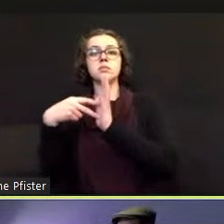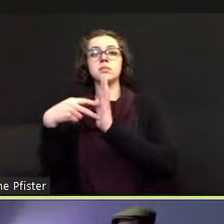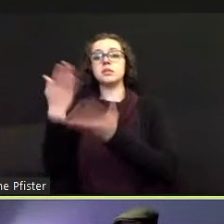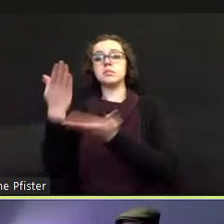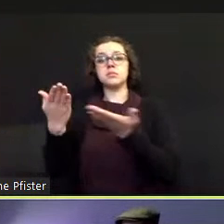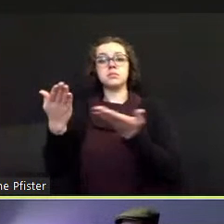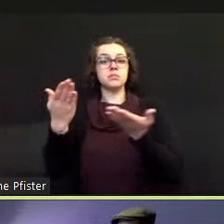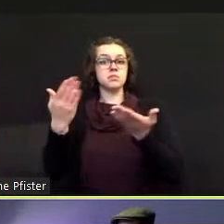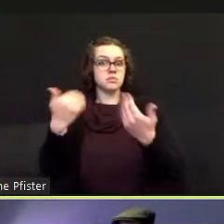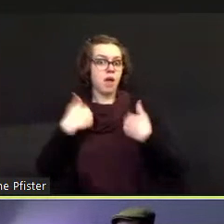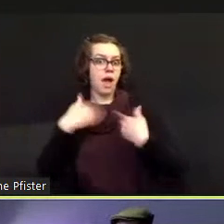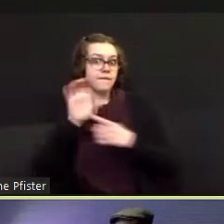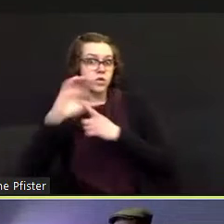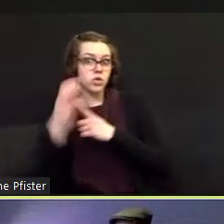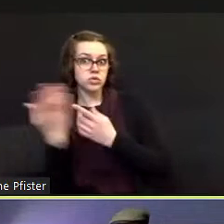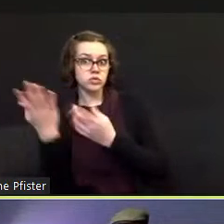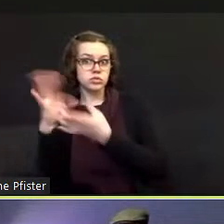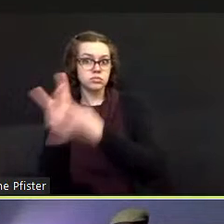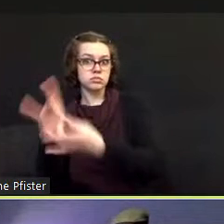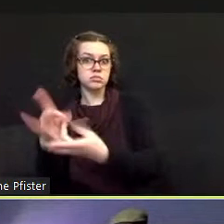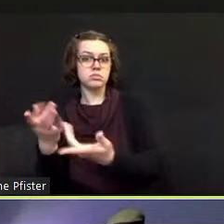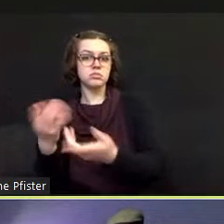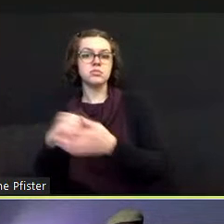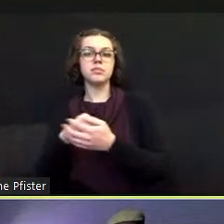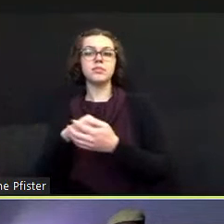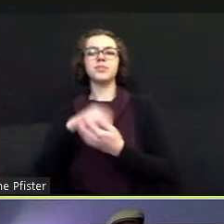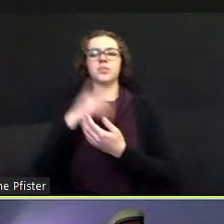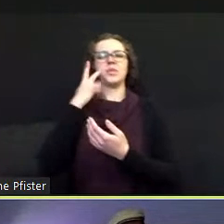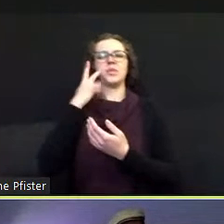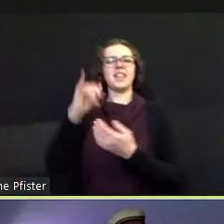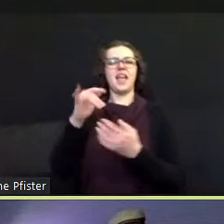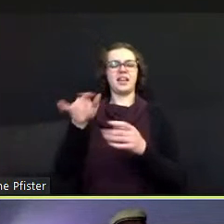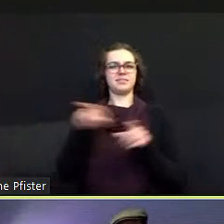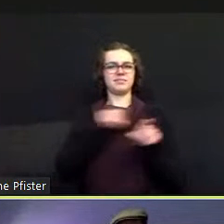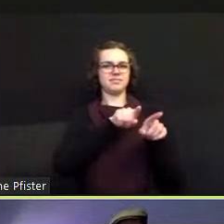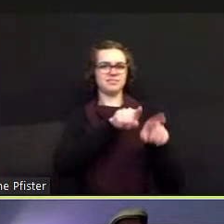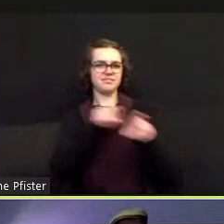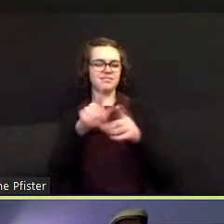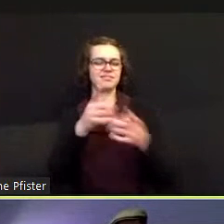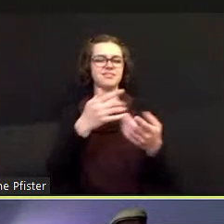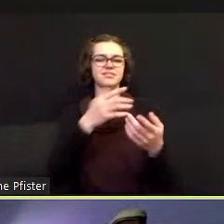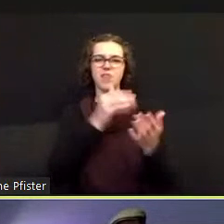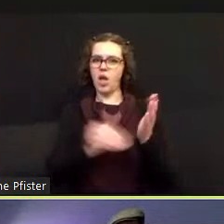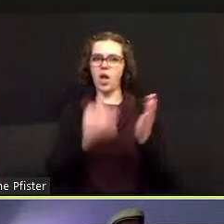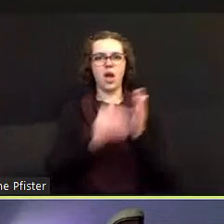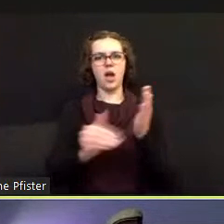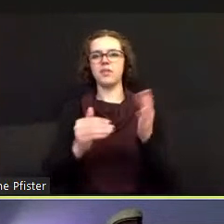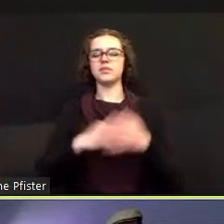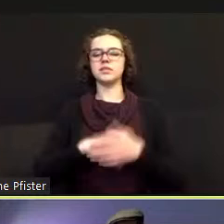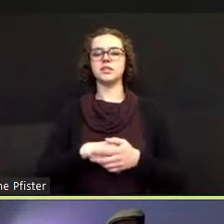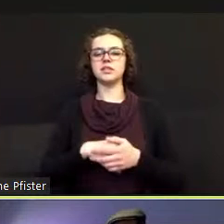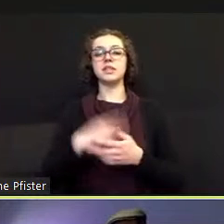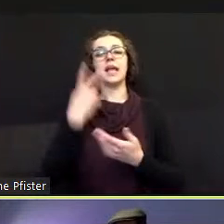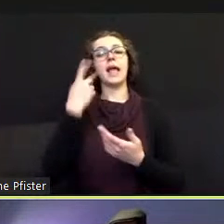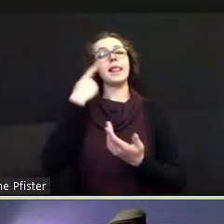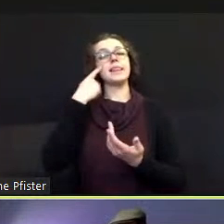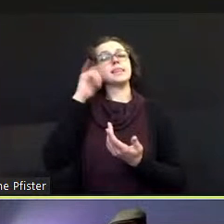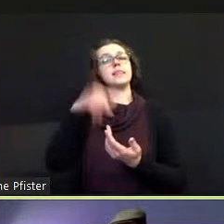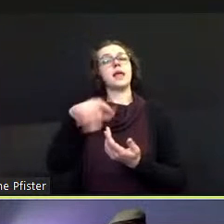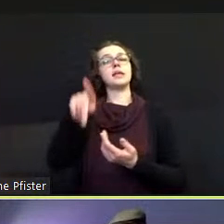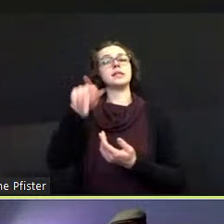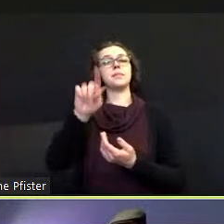have a culture that goes with the language, because we see this ideology frequently. And I think this is part of why Patton and